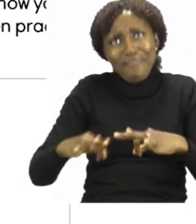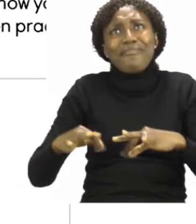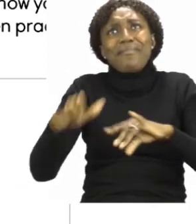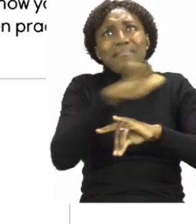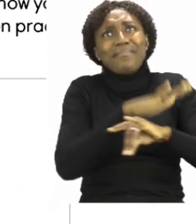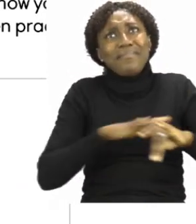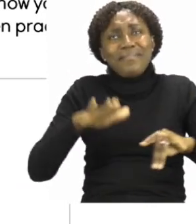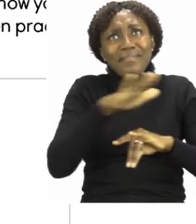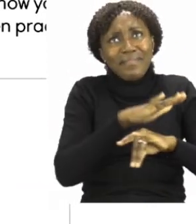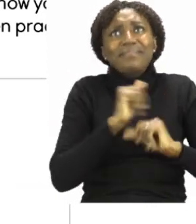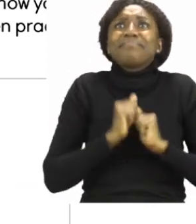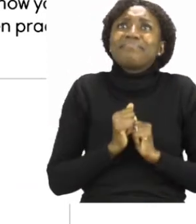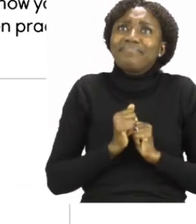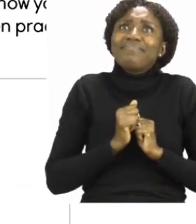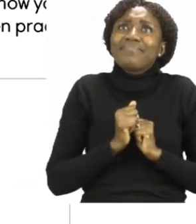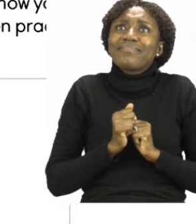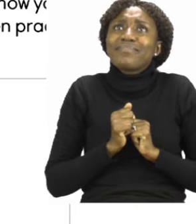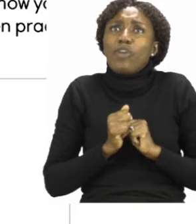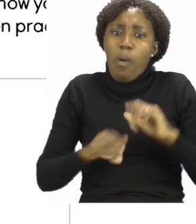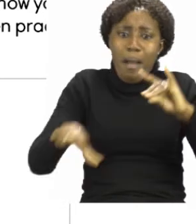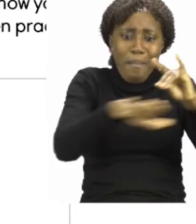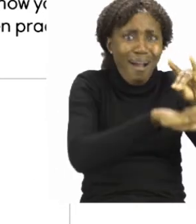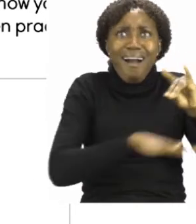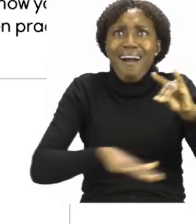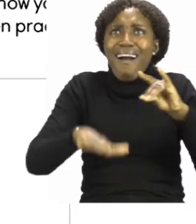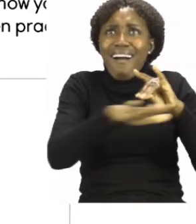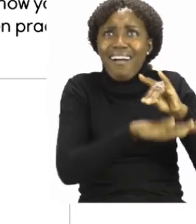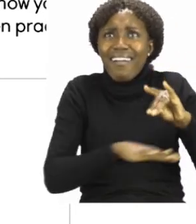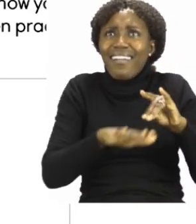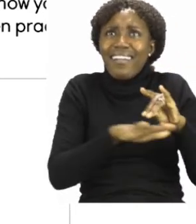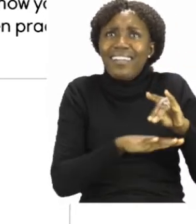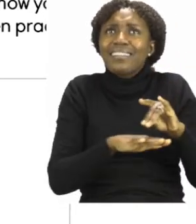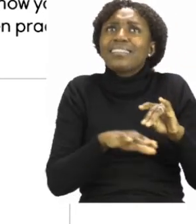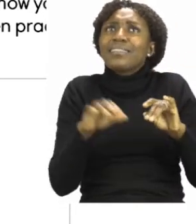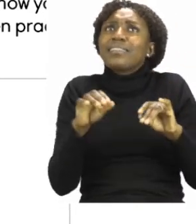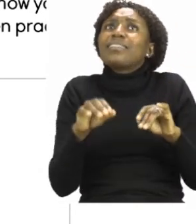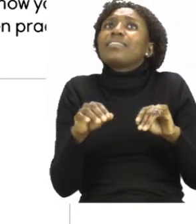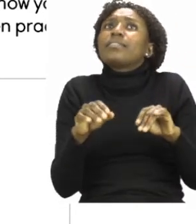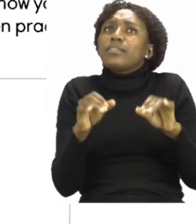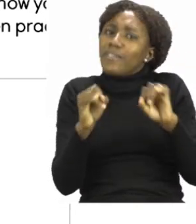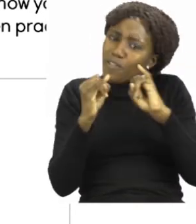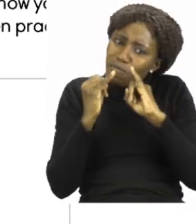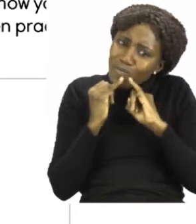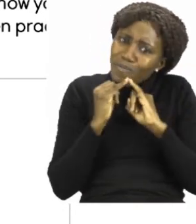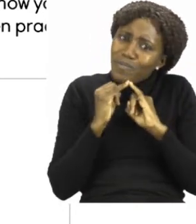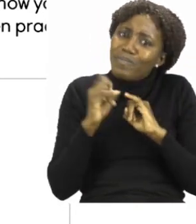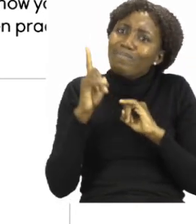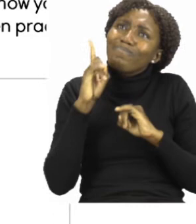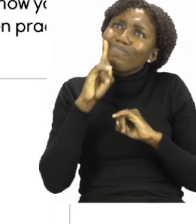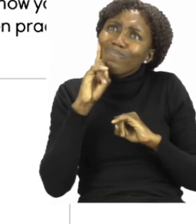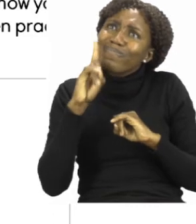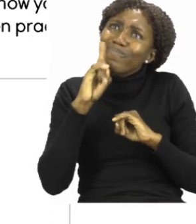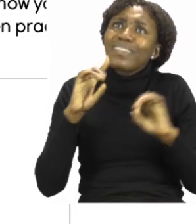animals. I want you to tell me how you can take care of these different animals. Now,